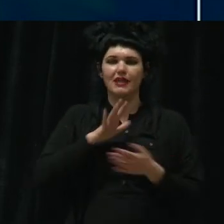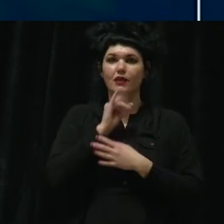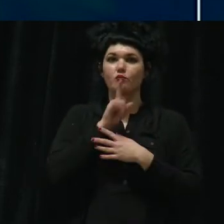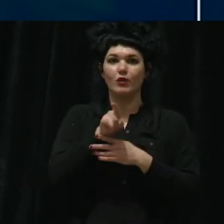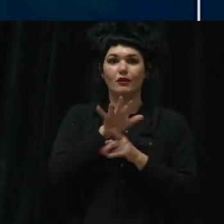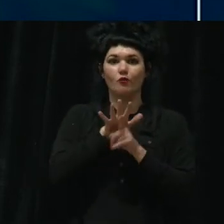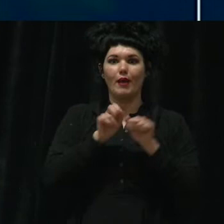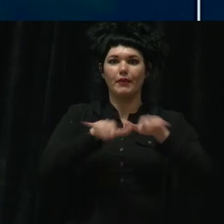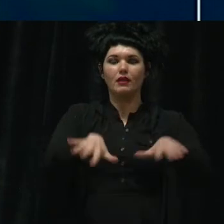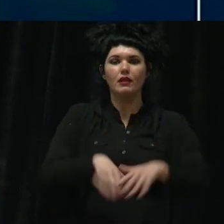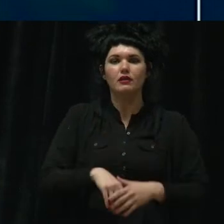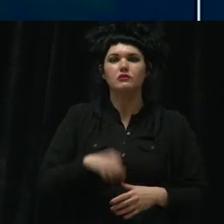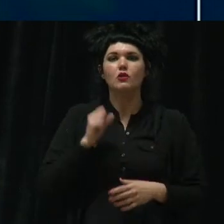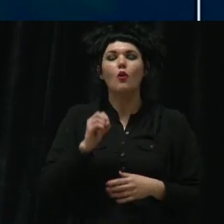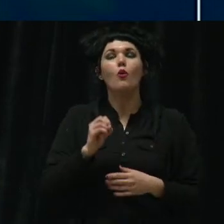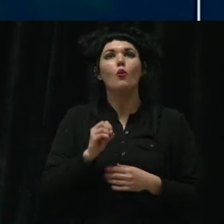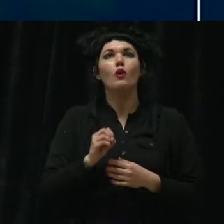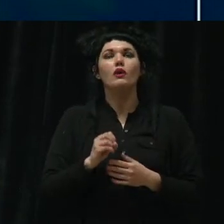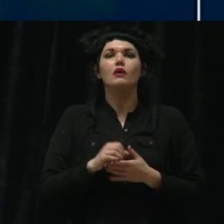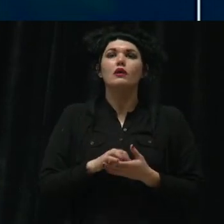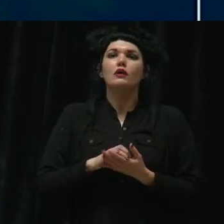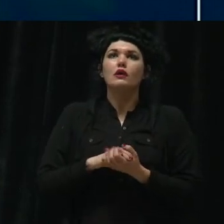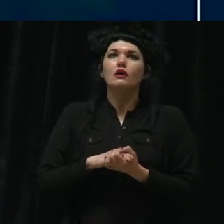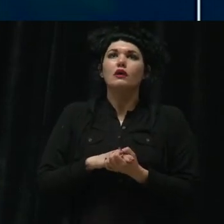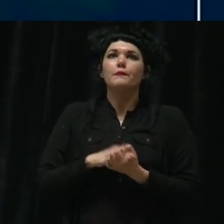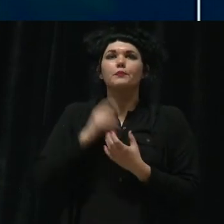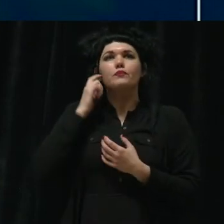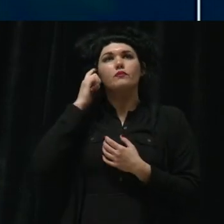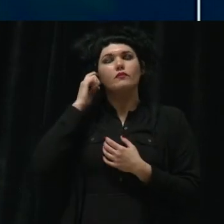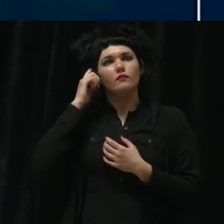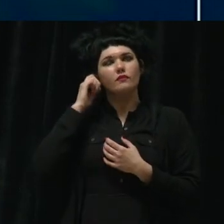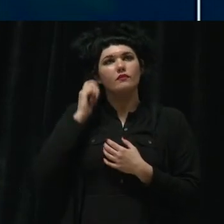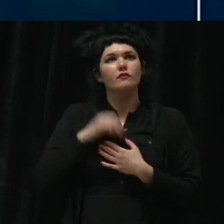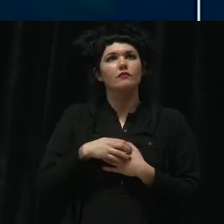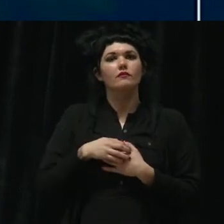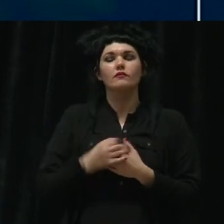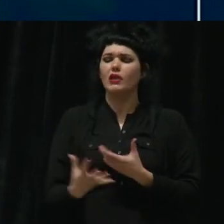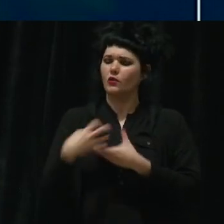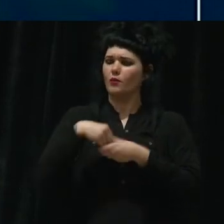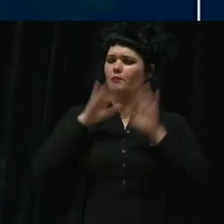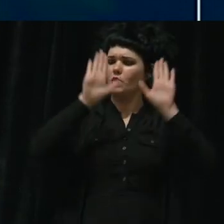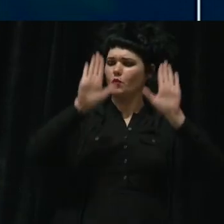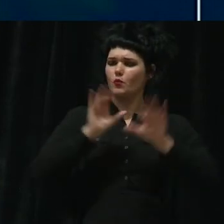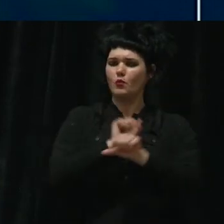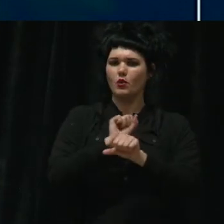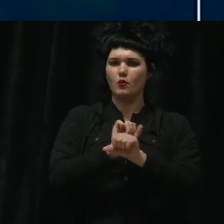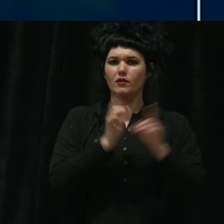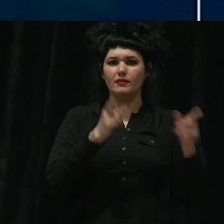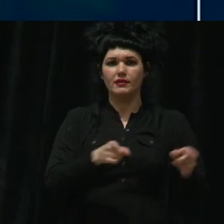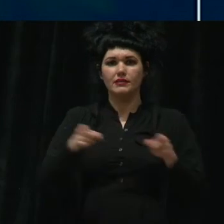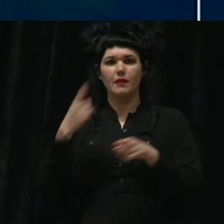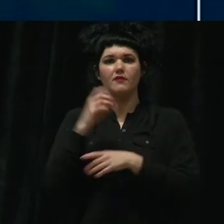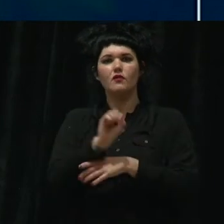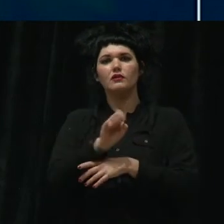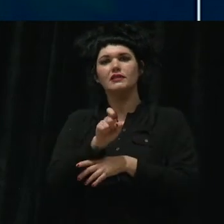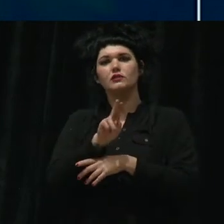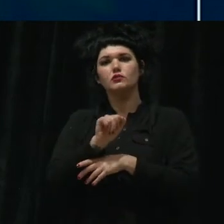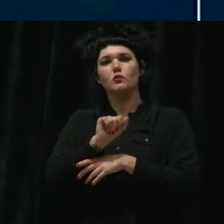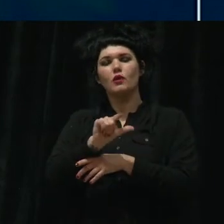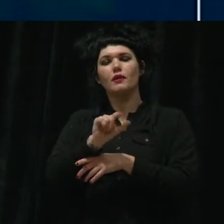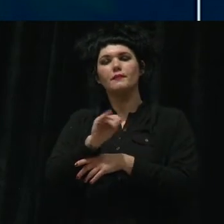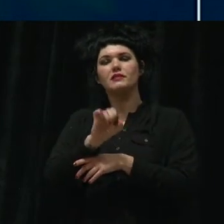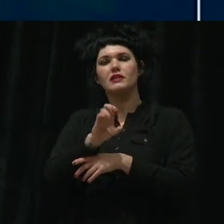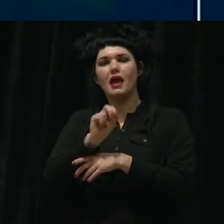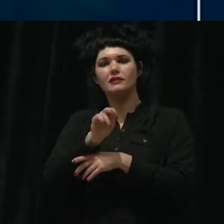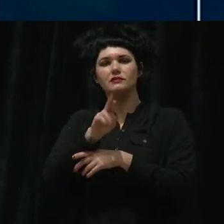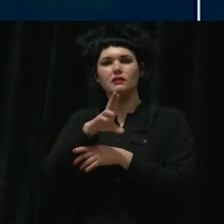So incorporating the great work that's happening in sexual misconduct prevention